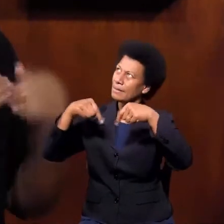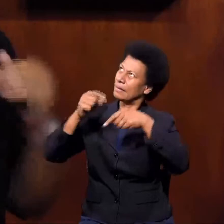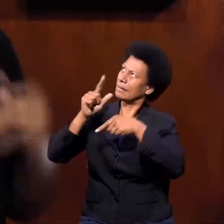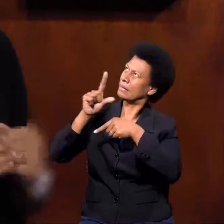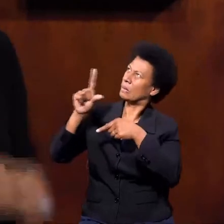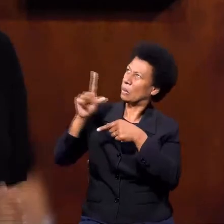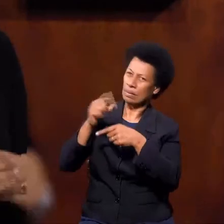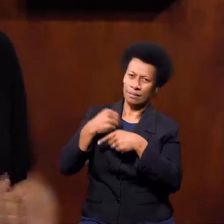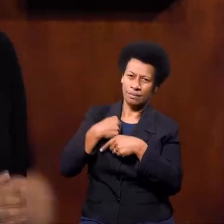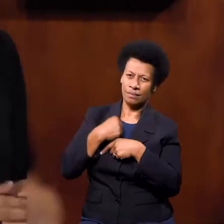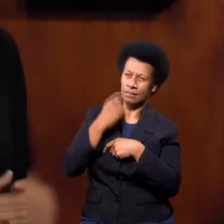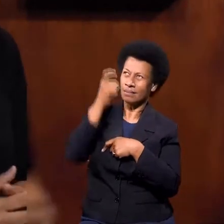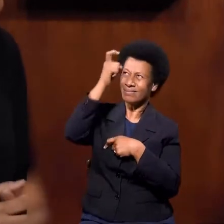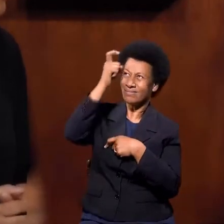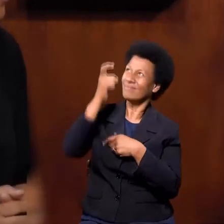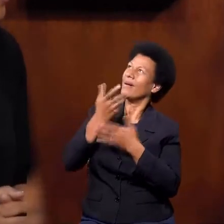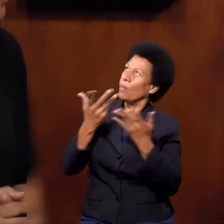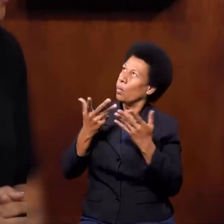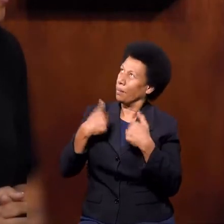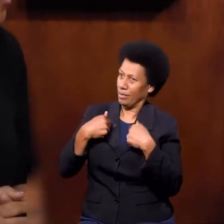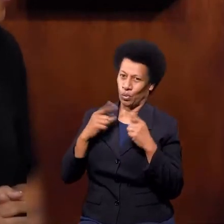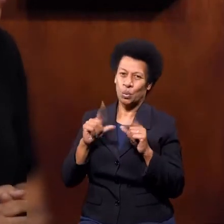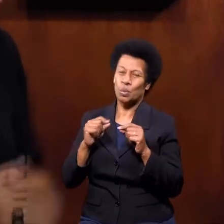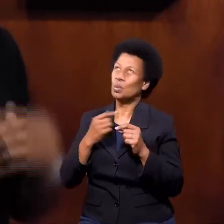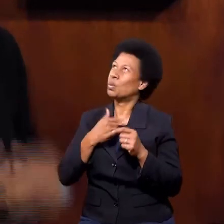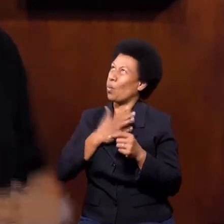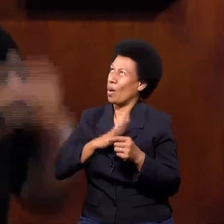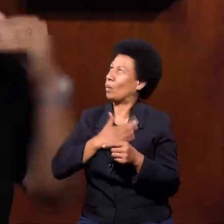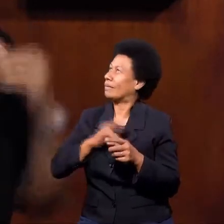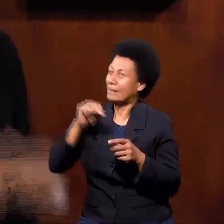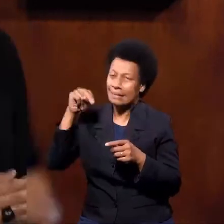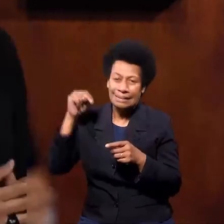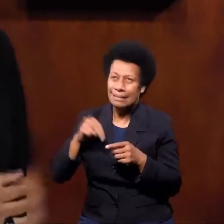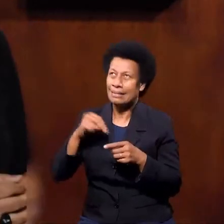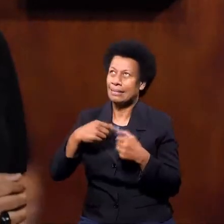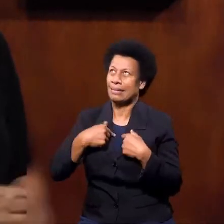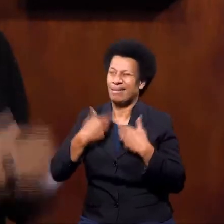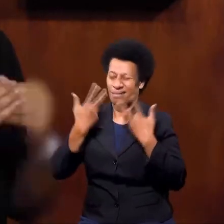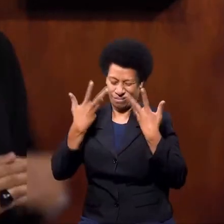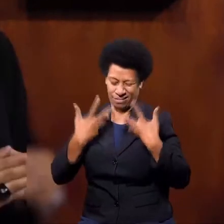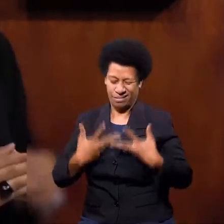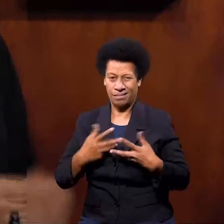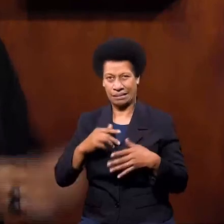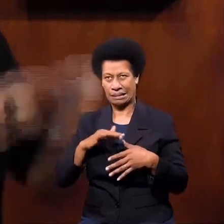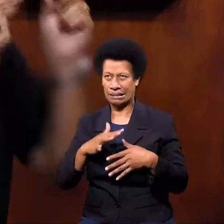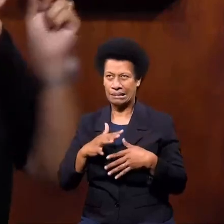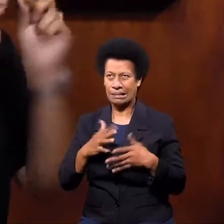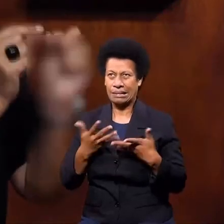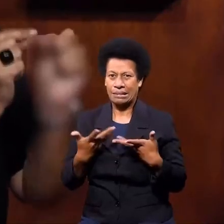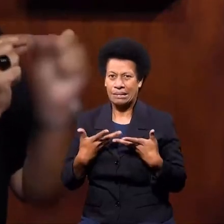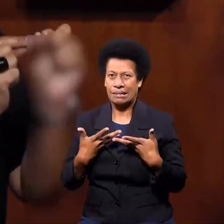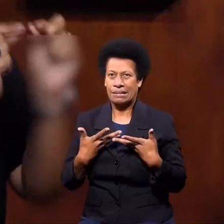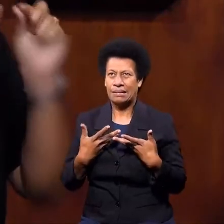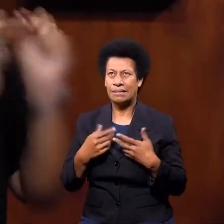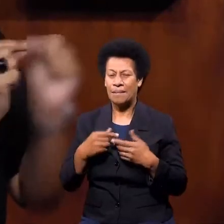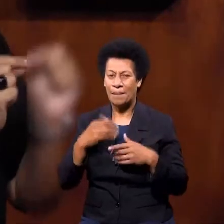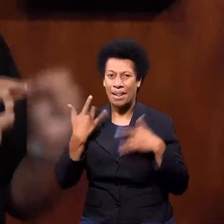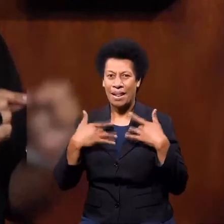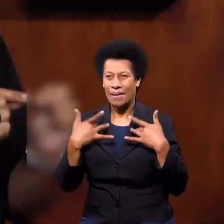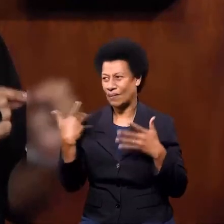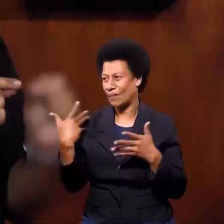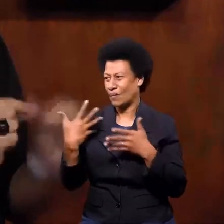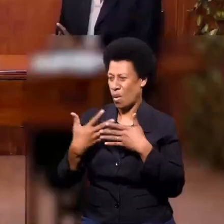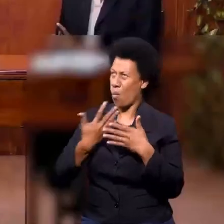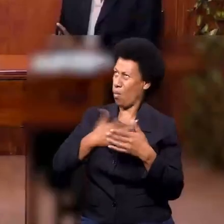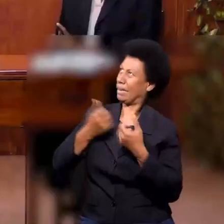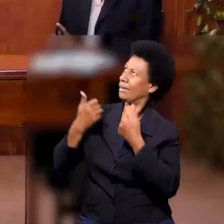we would really want to know, how can I do that? You know, how? Because I need to fear the Lord. It seems to be that missing link I have in